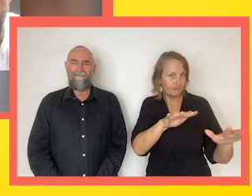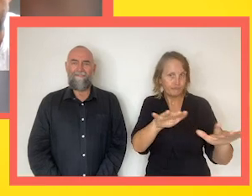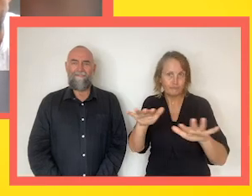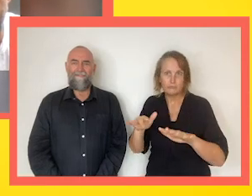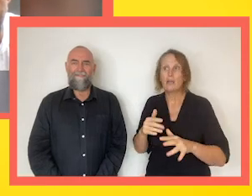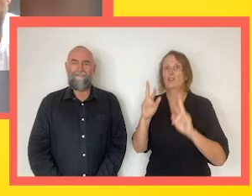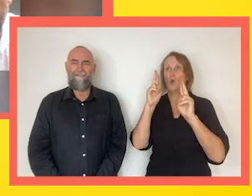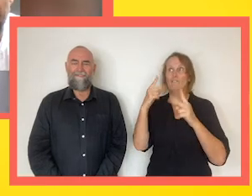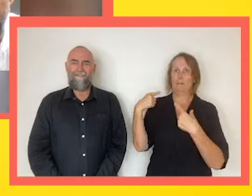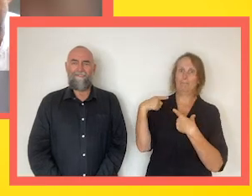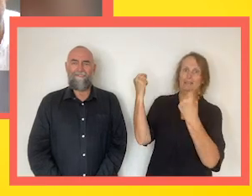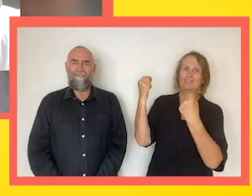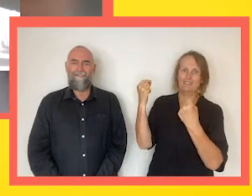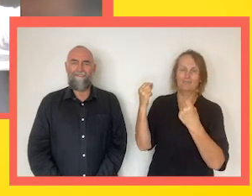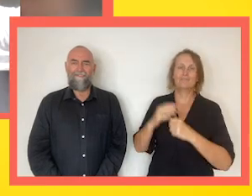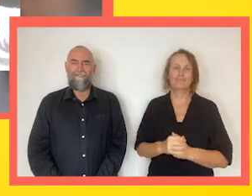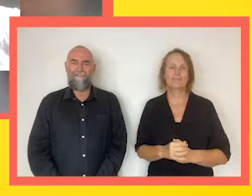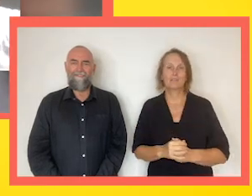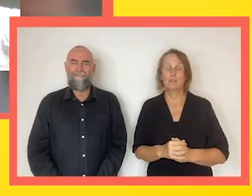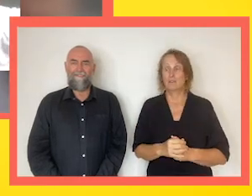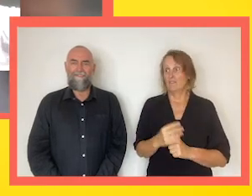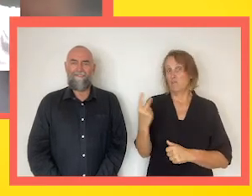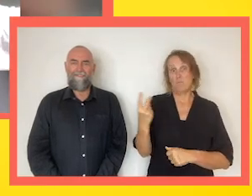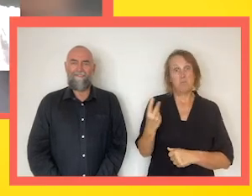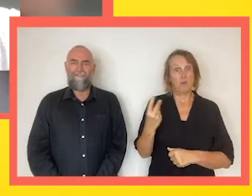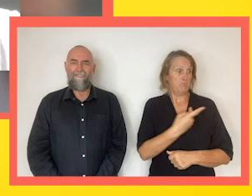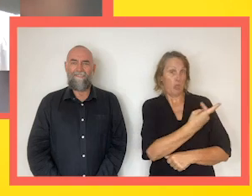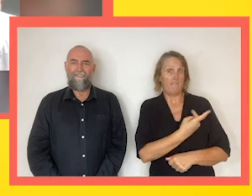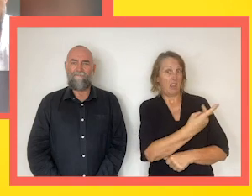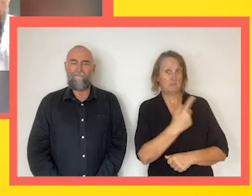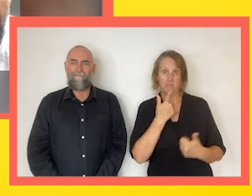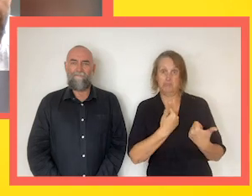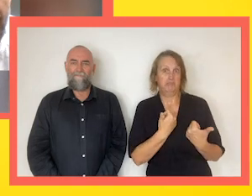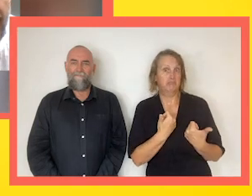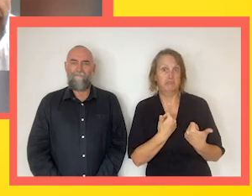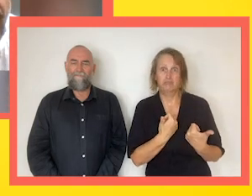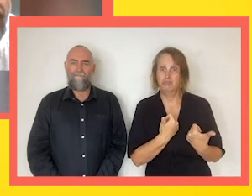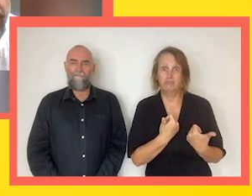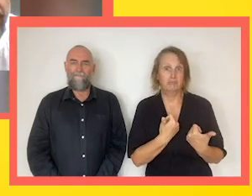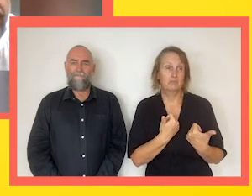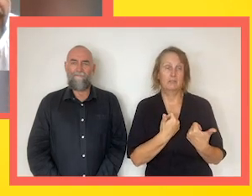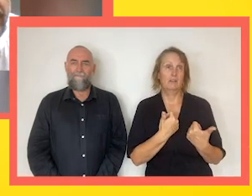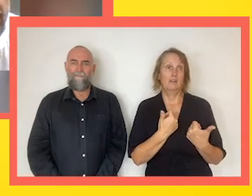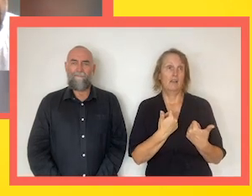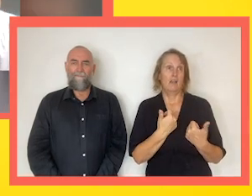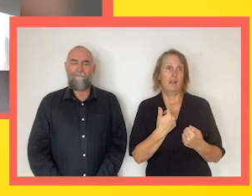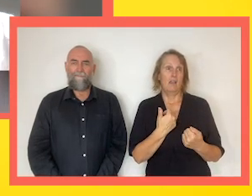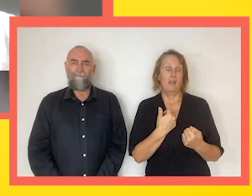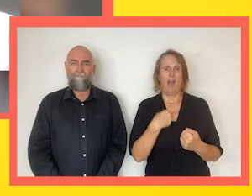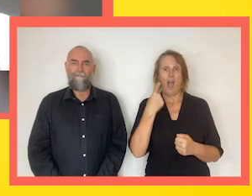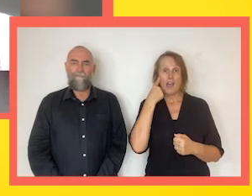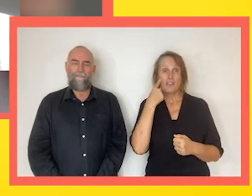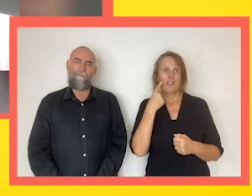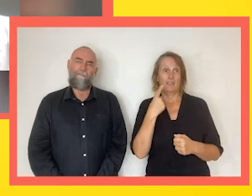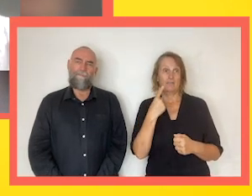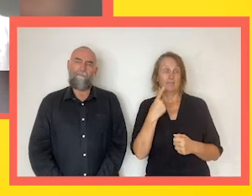then hopefully be selected. And as far as the way we're going, it's been good. Like we've had just even